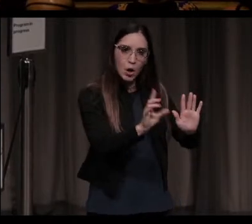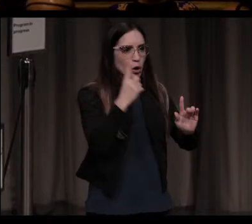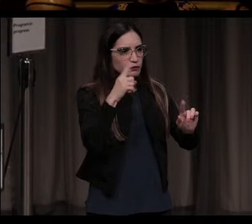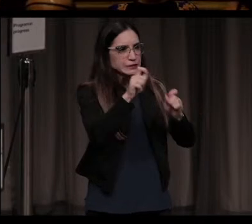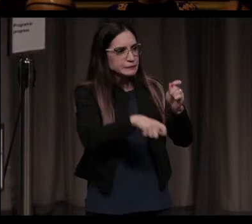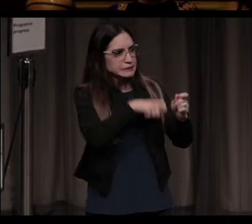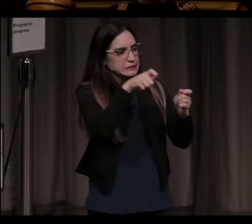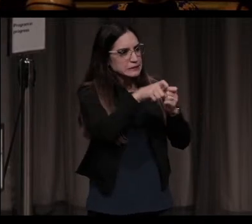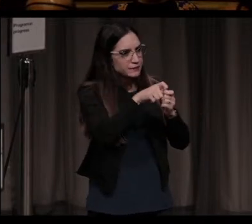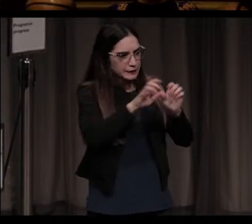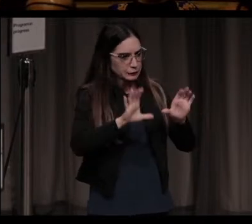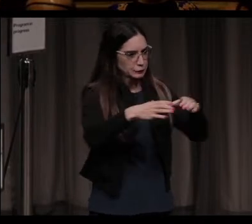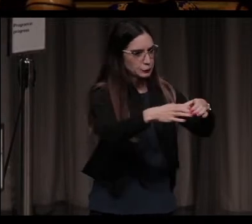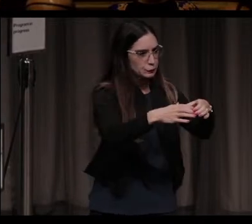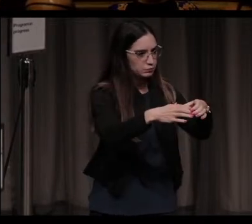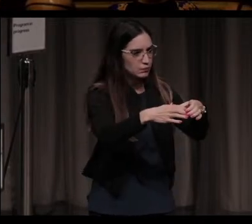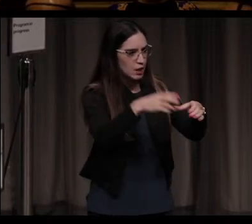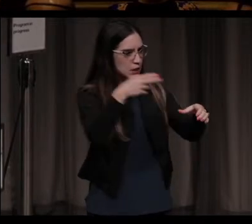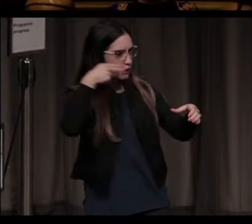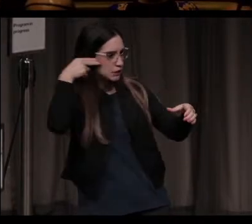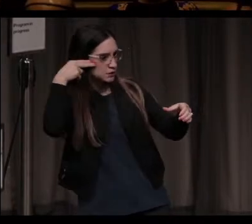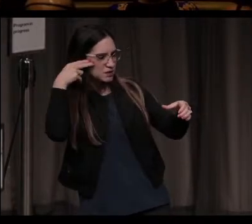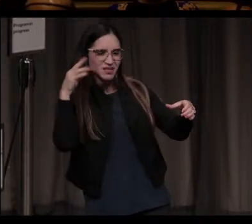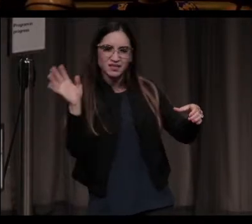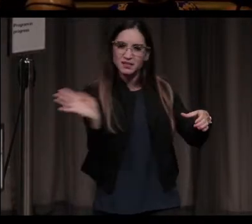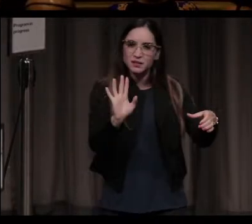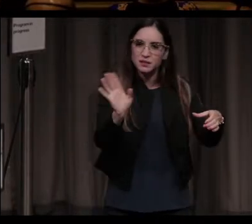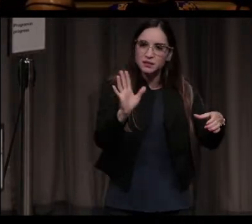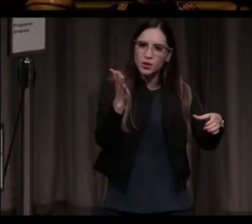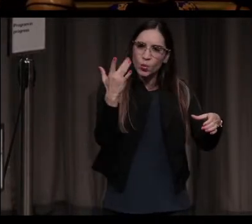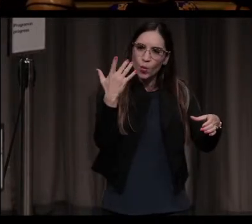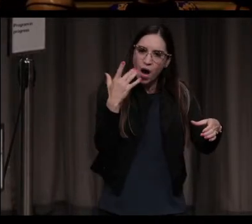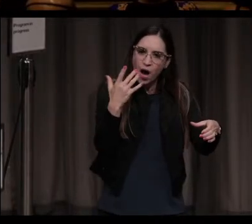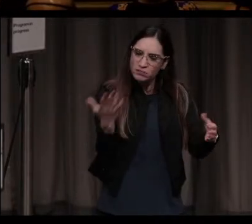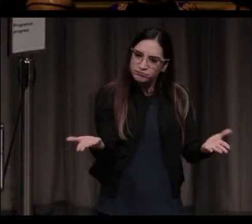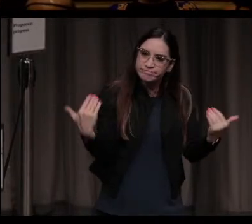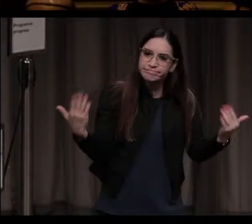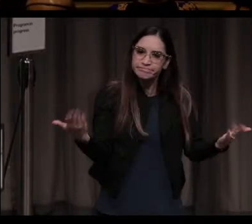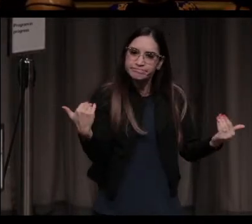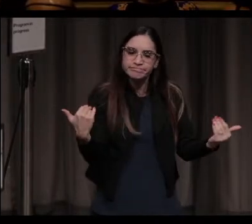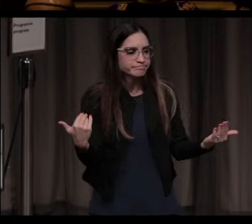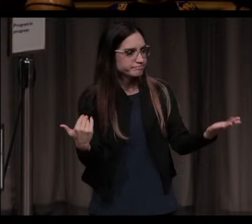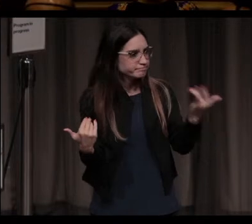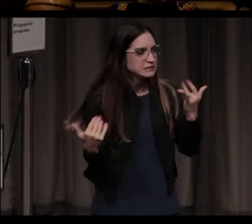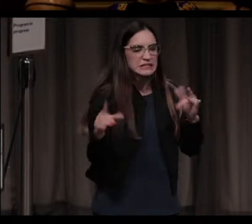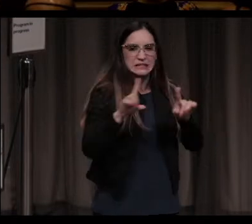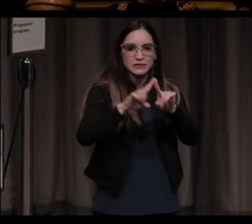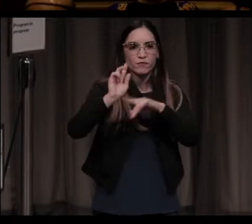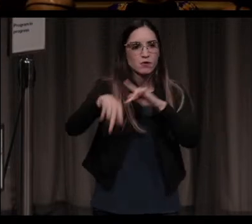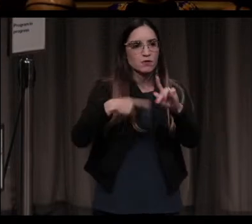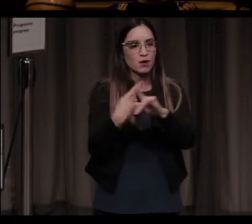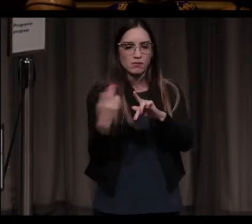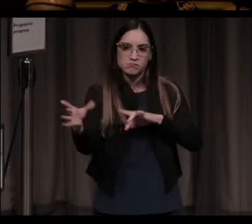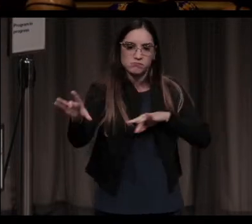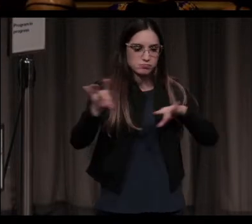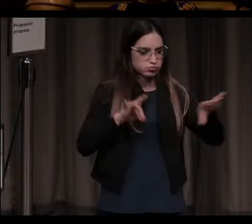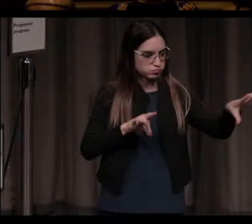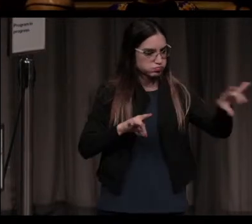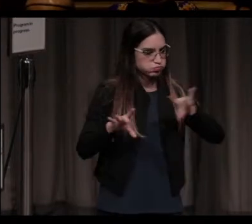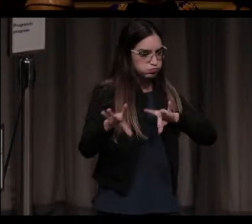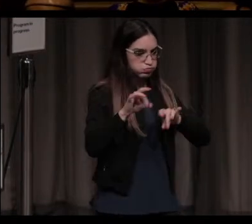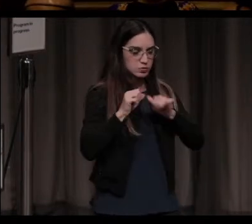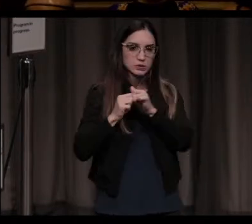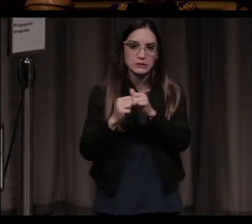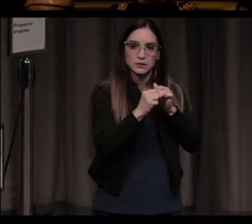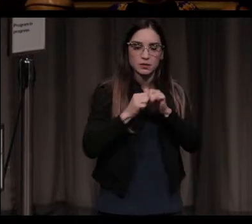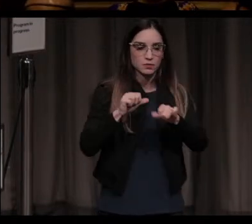art. And why can't our art exist and discuss on the same level as other contemporary artists? You know, seeing us through